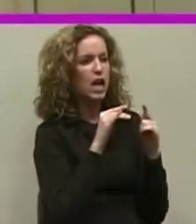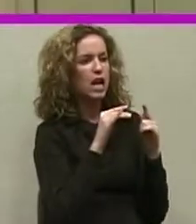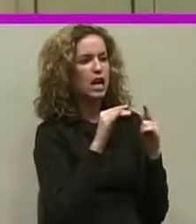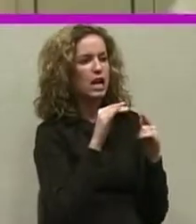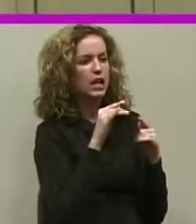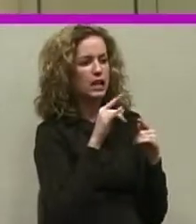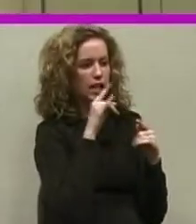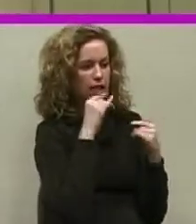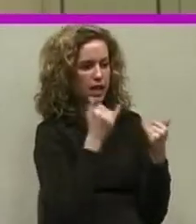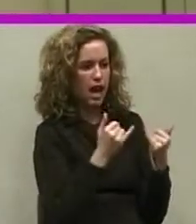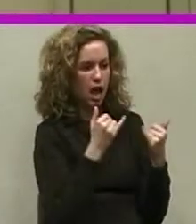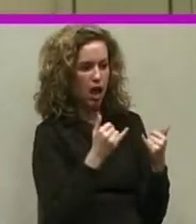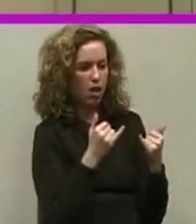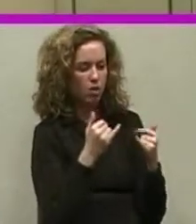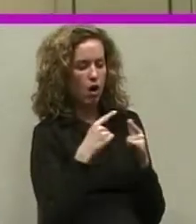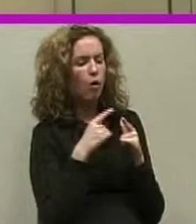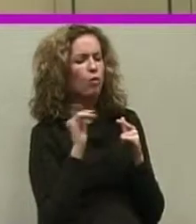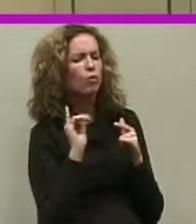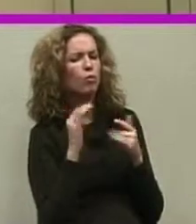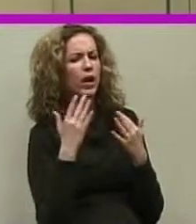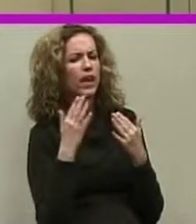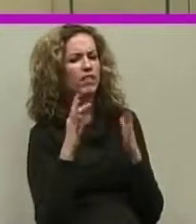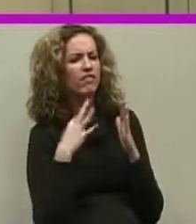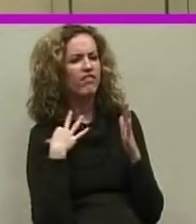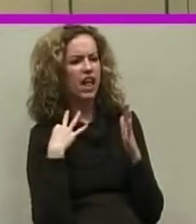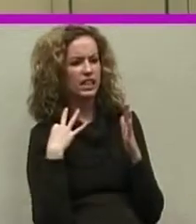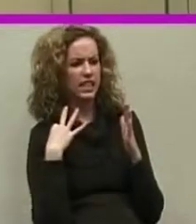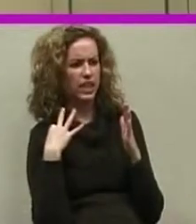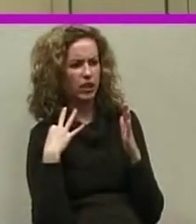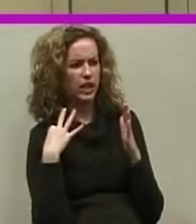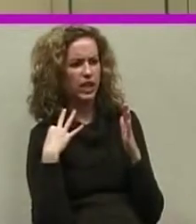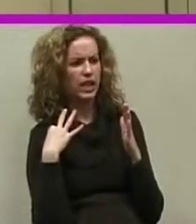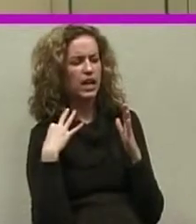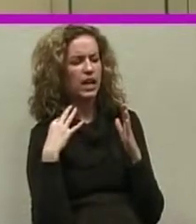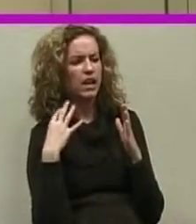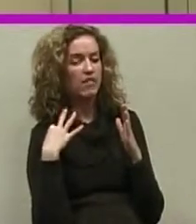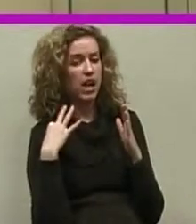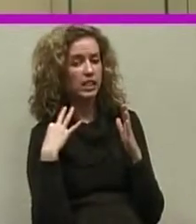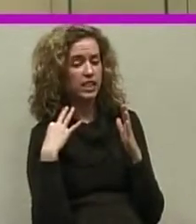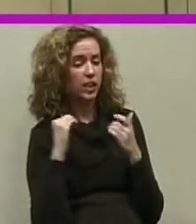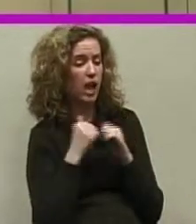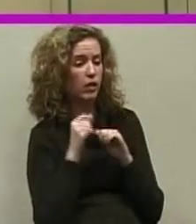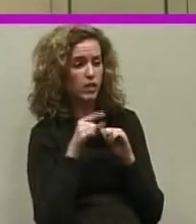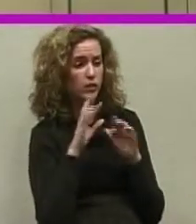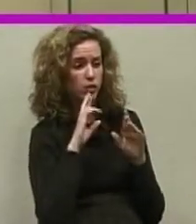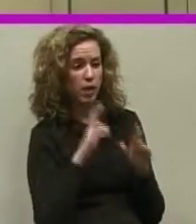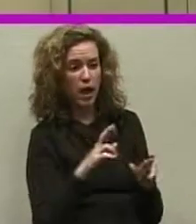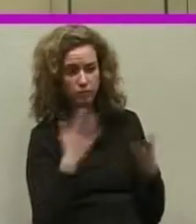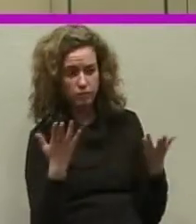minute. We got volunteers first at the bottom of that page. How about his volunteering and opportunities to respond?